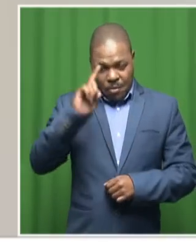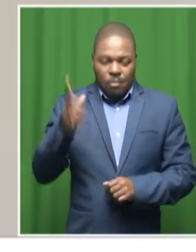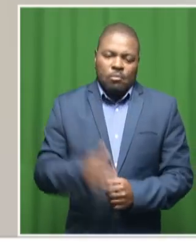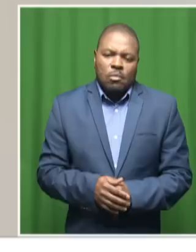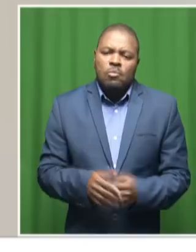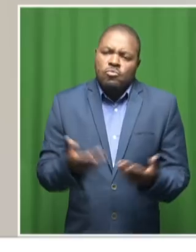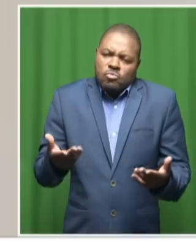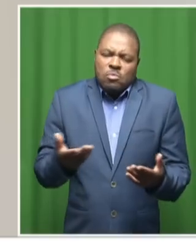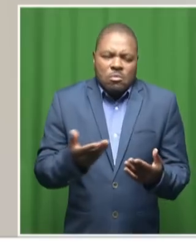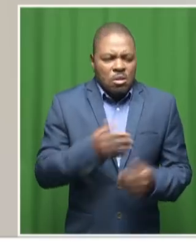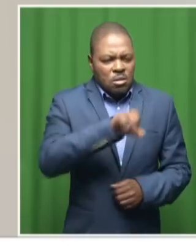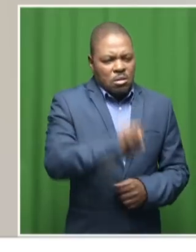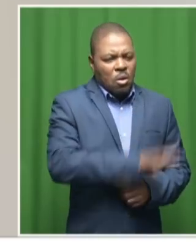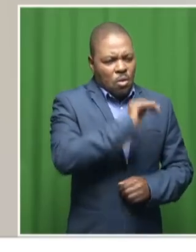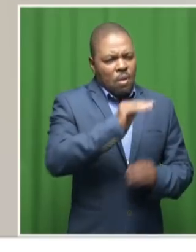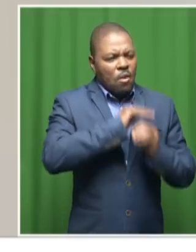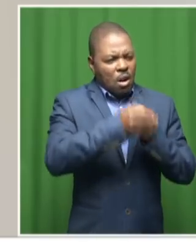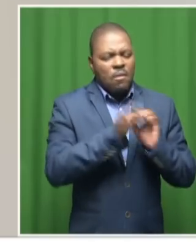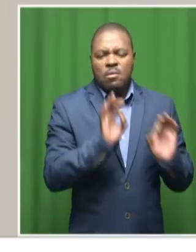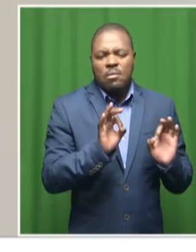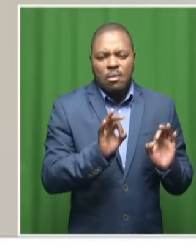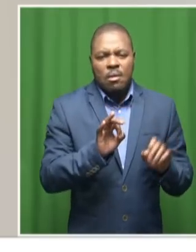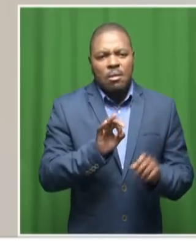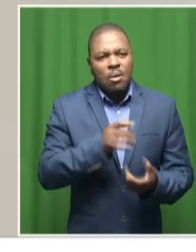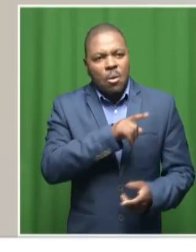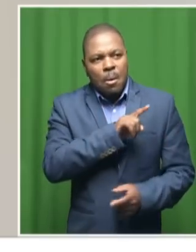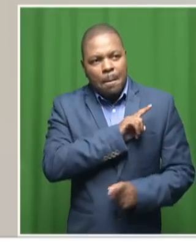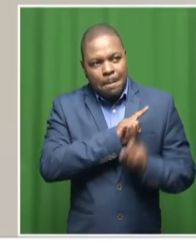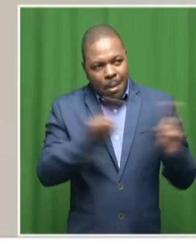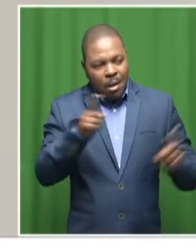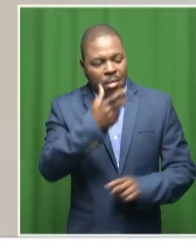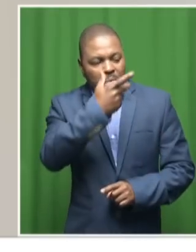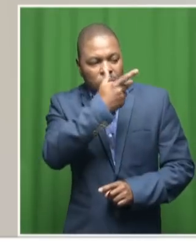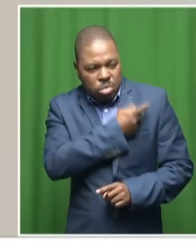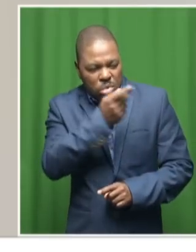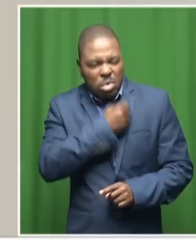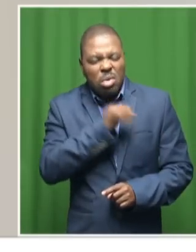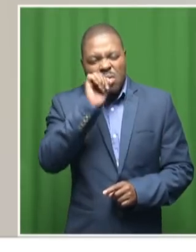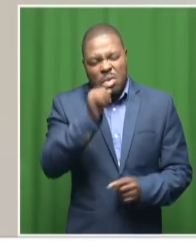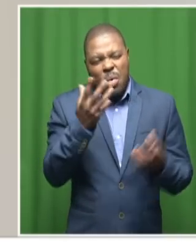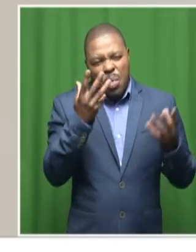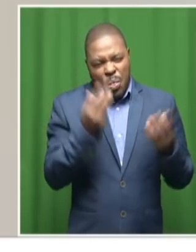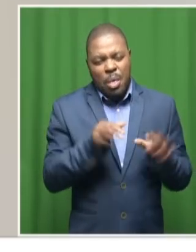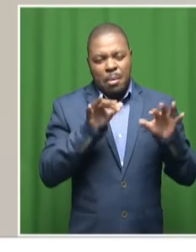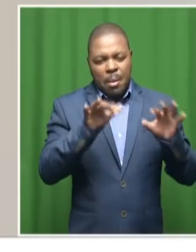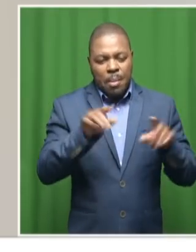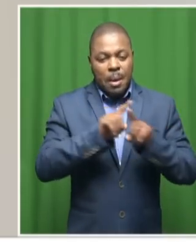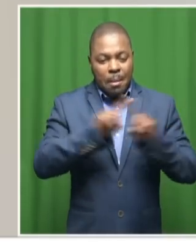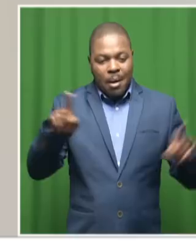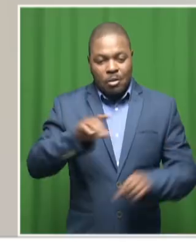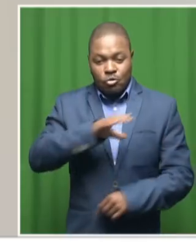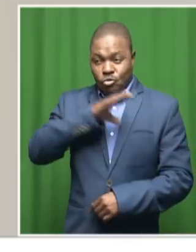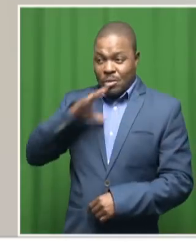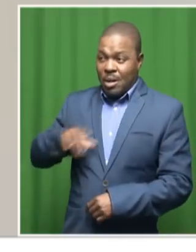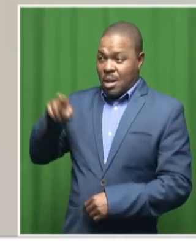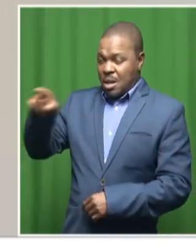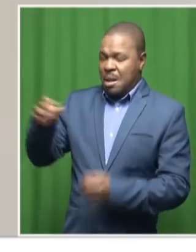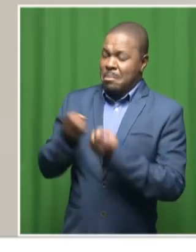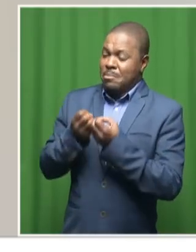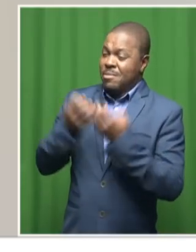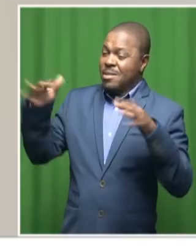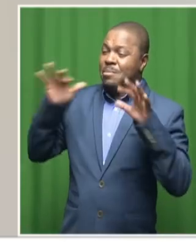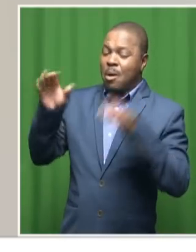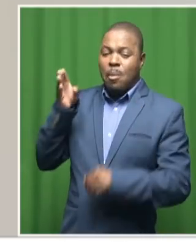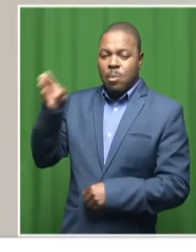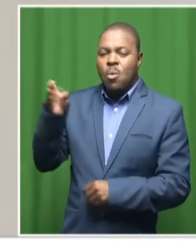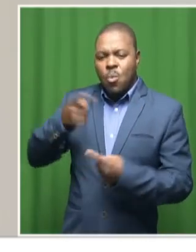well covered, even with the vaccination coverage disappointingly low. However, China is a huge population.